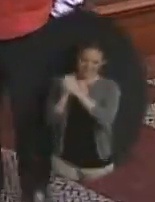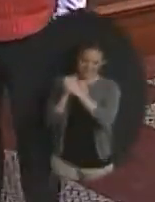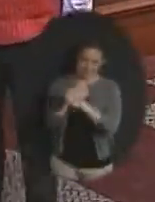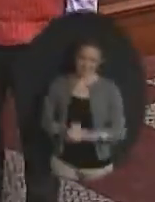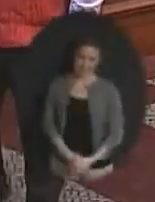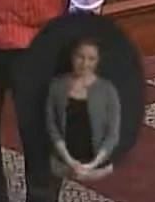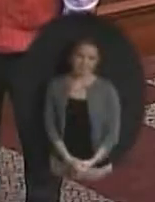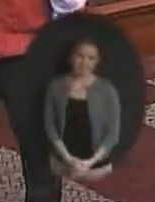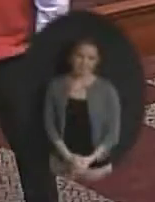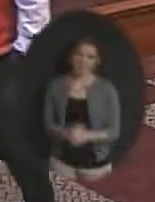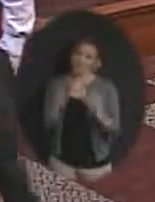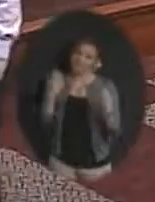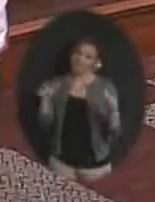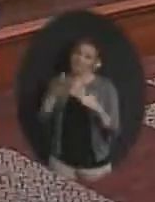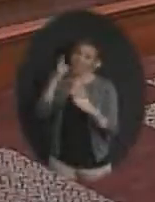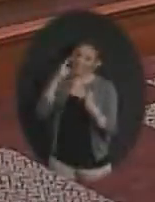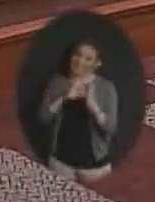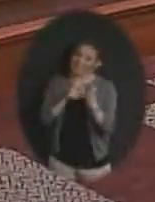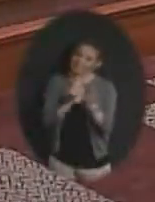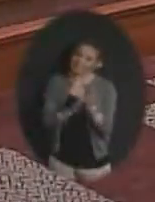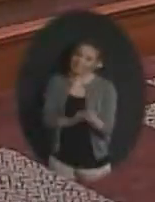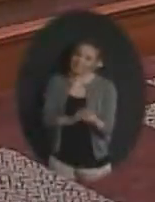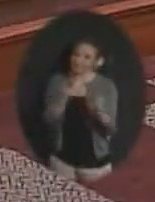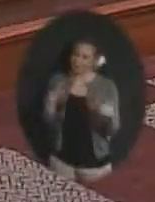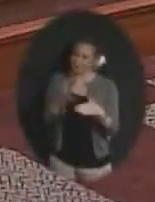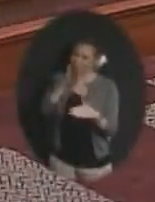congratulations and that concludes our recognitions this evening